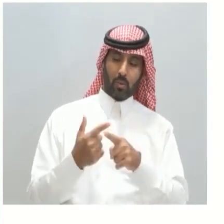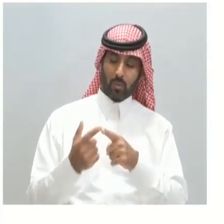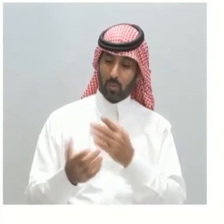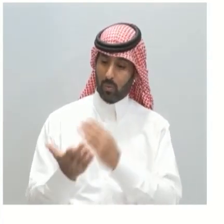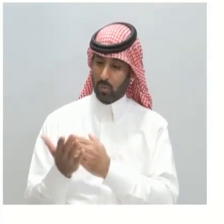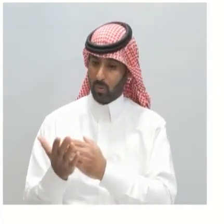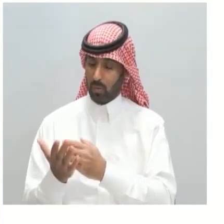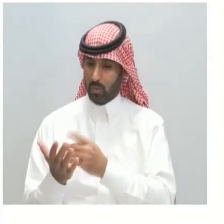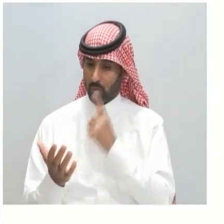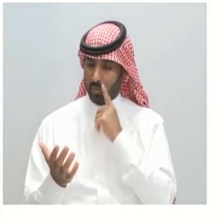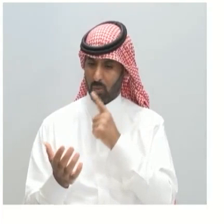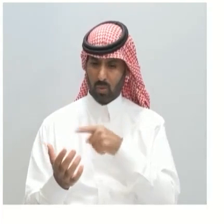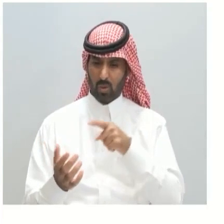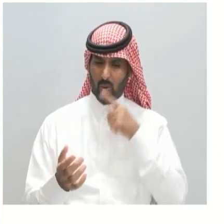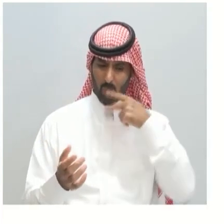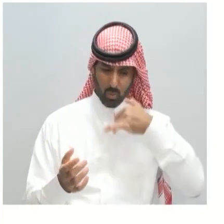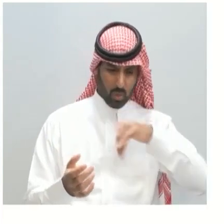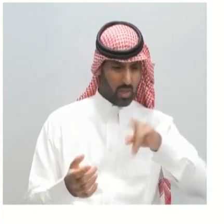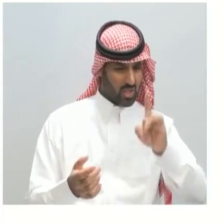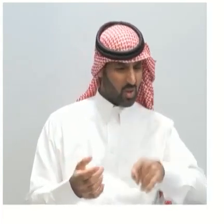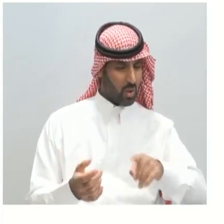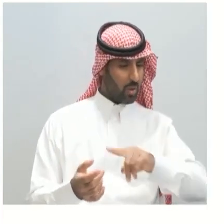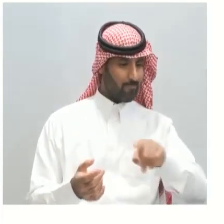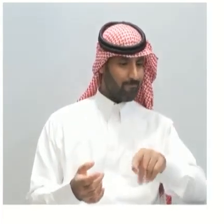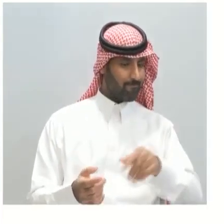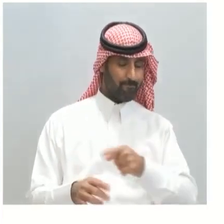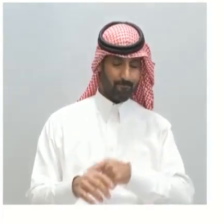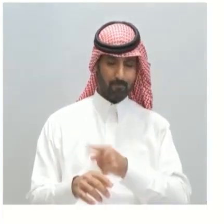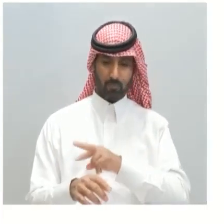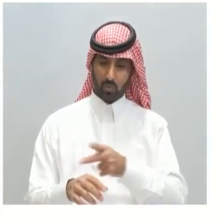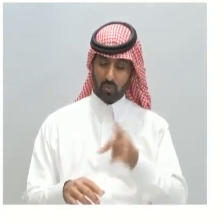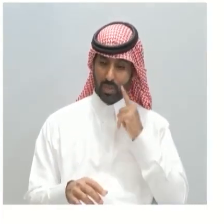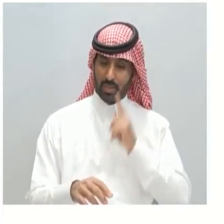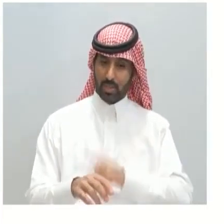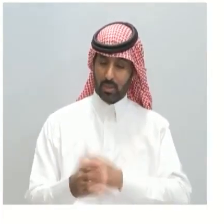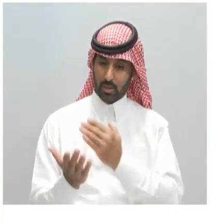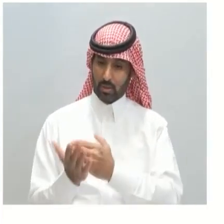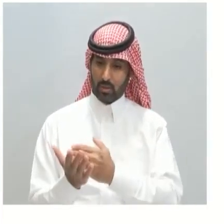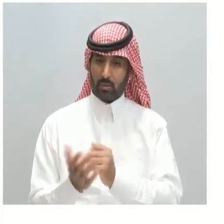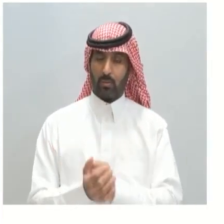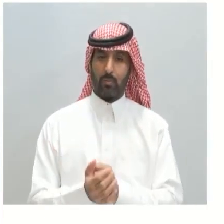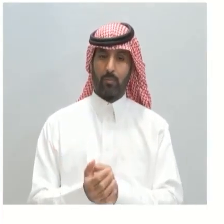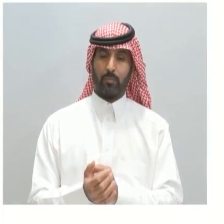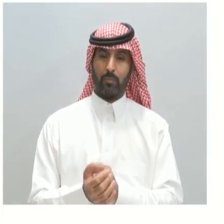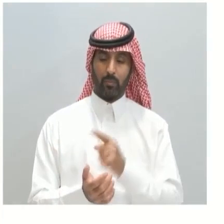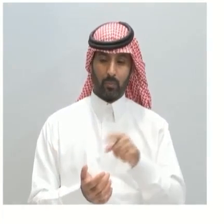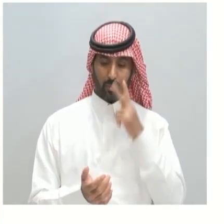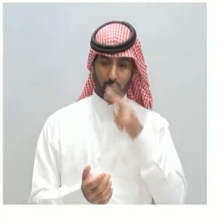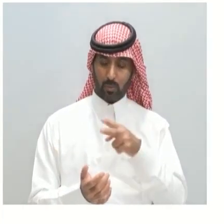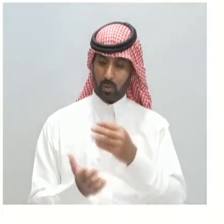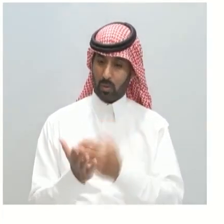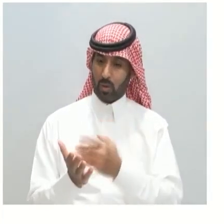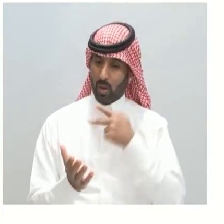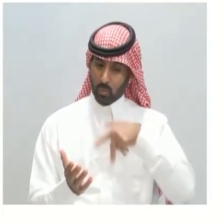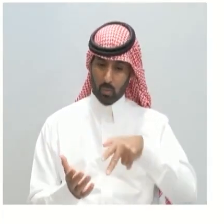appointment on the wrong day. I and accidentally showed up for the